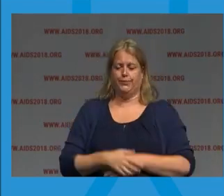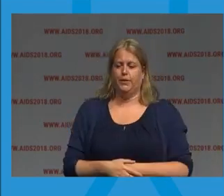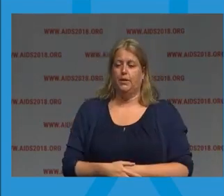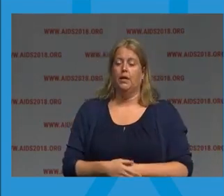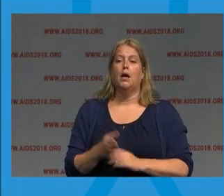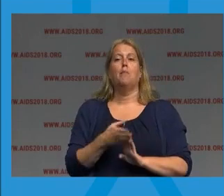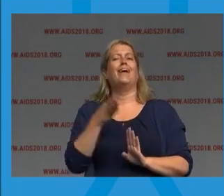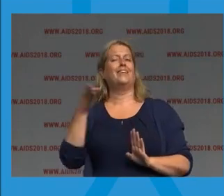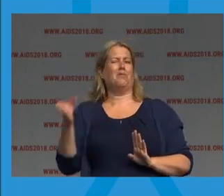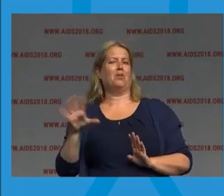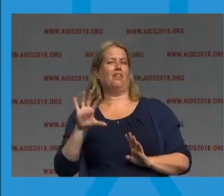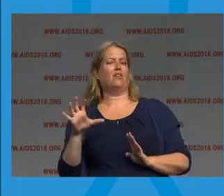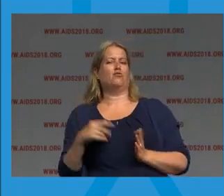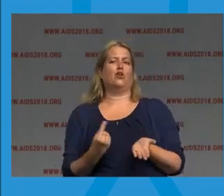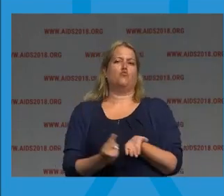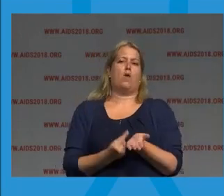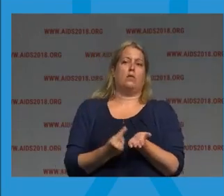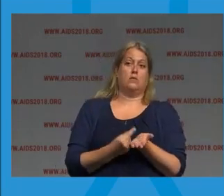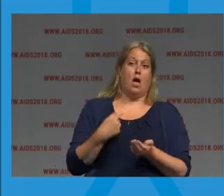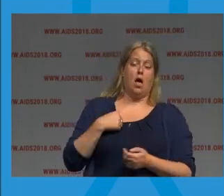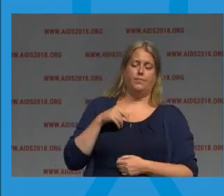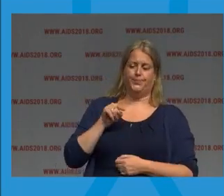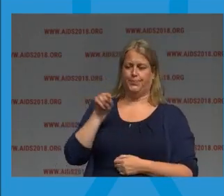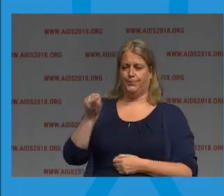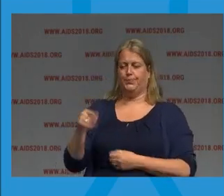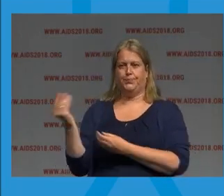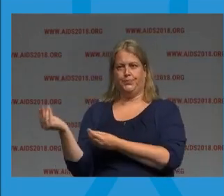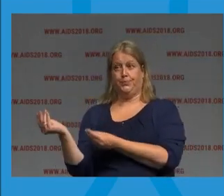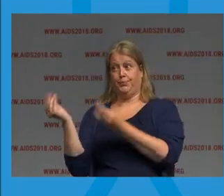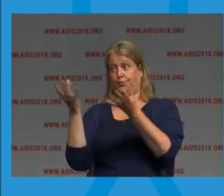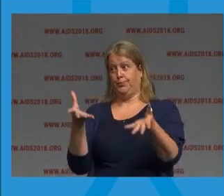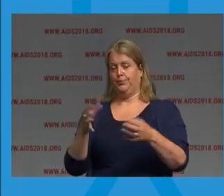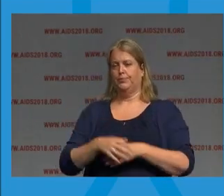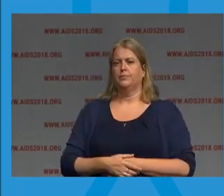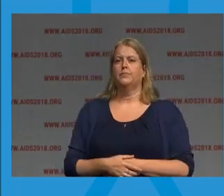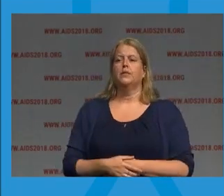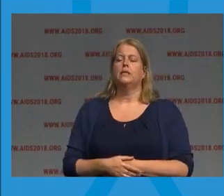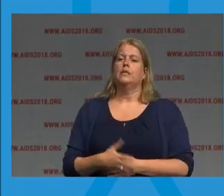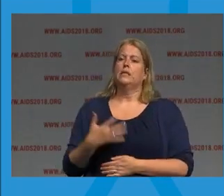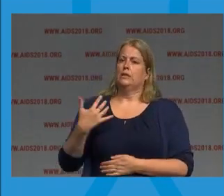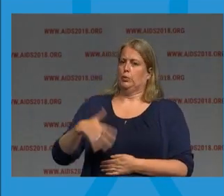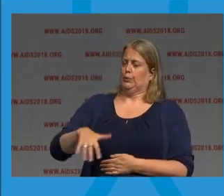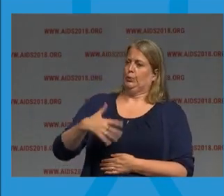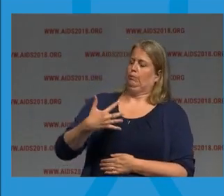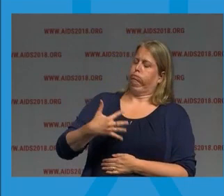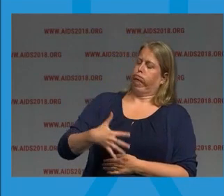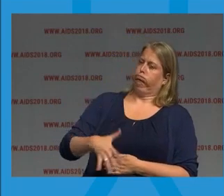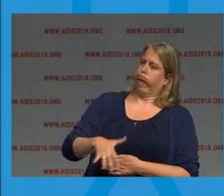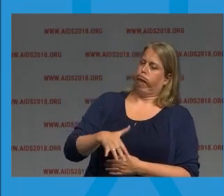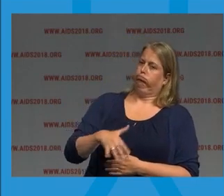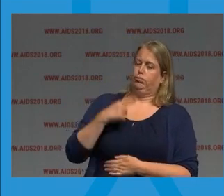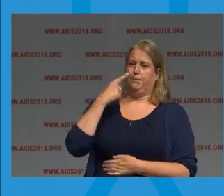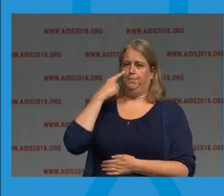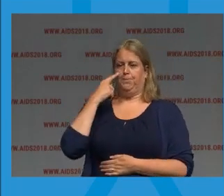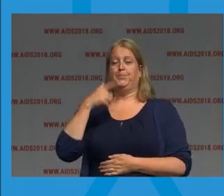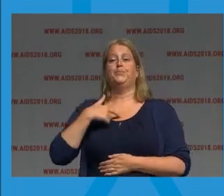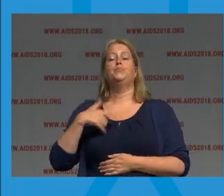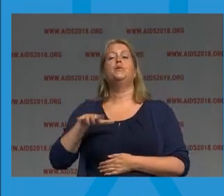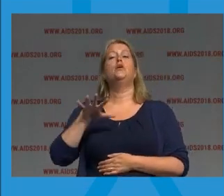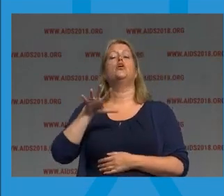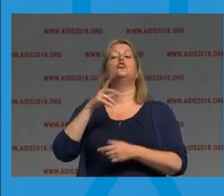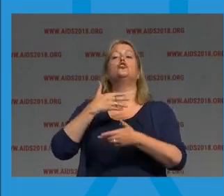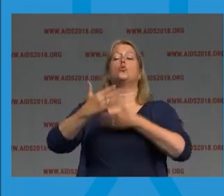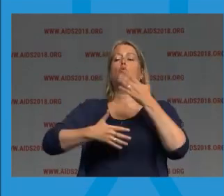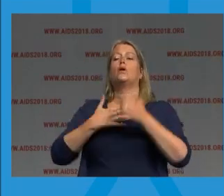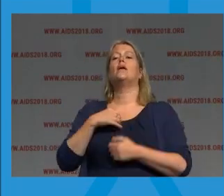my neighboring country, Uganda, and bring to you the very painful story of a 64-year-old nurse